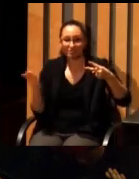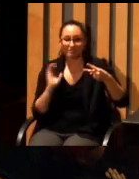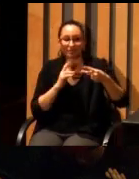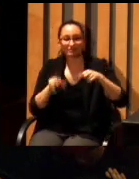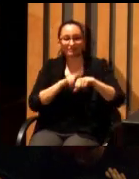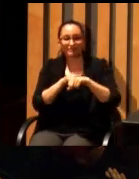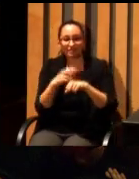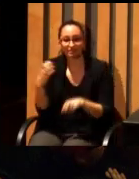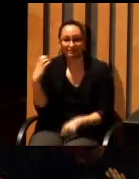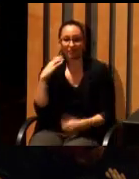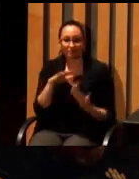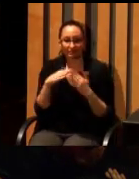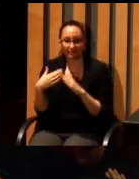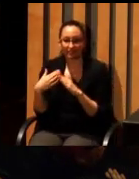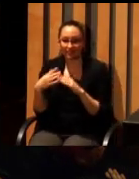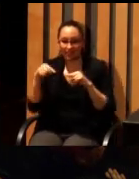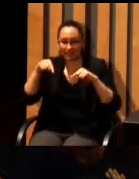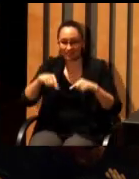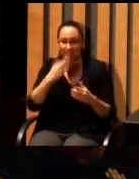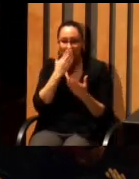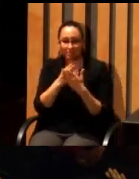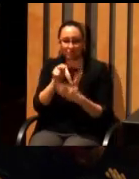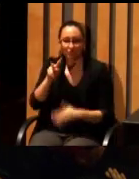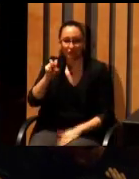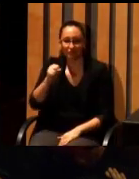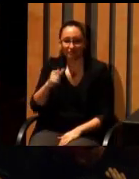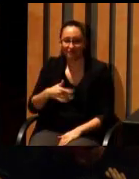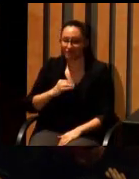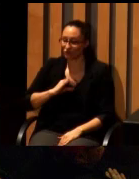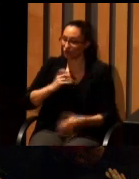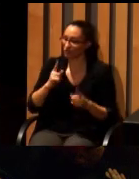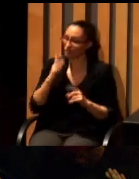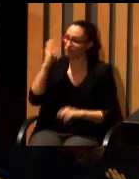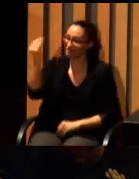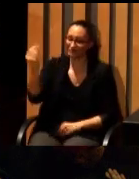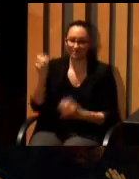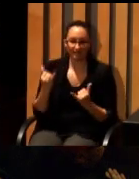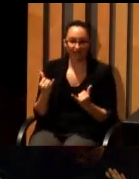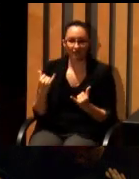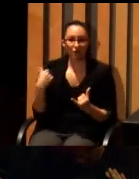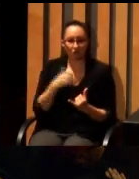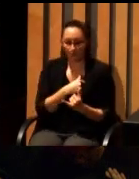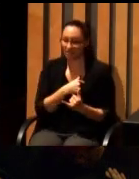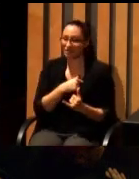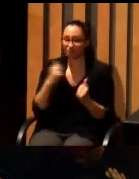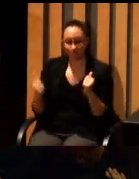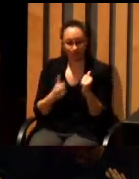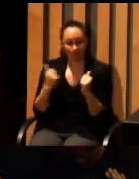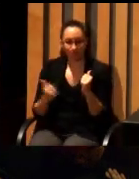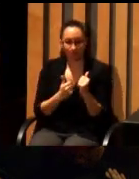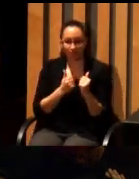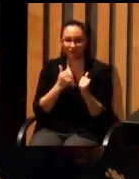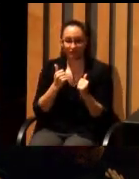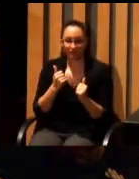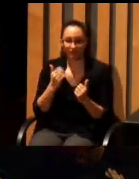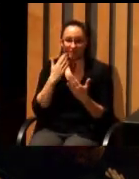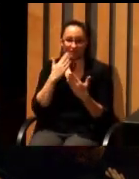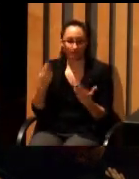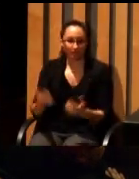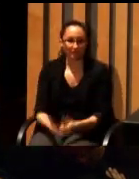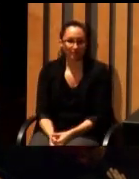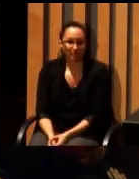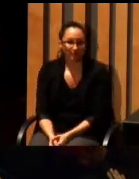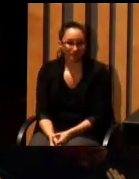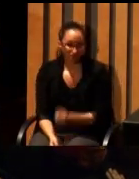capital and this is the good news. Feel good when you walk out of here today. We are on our way. Thank you.